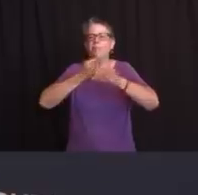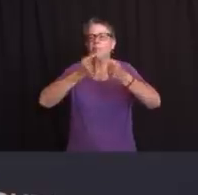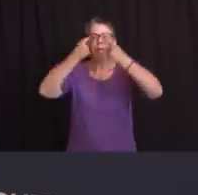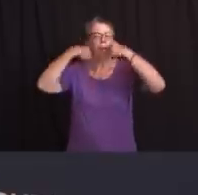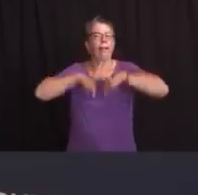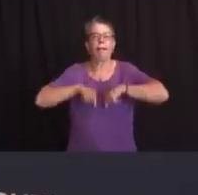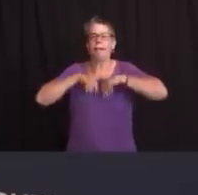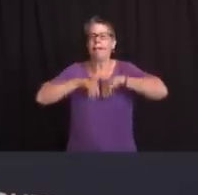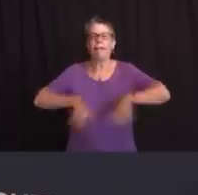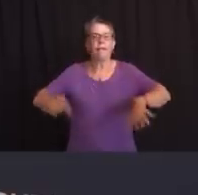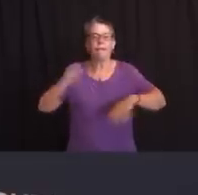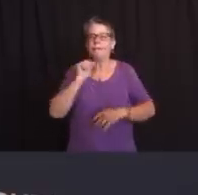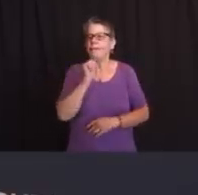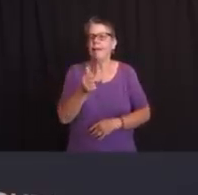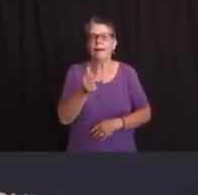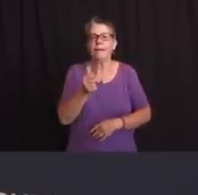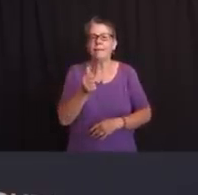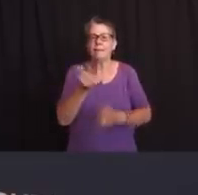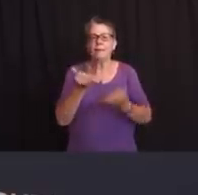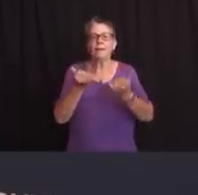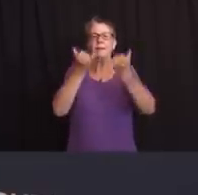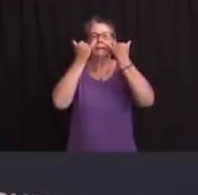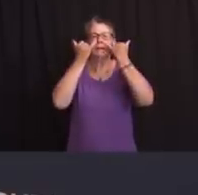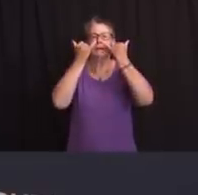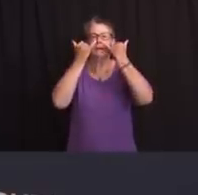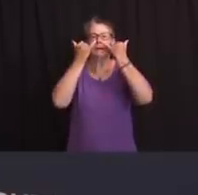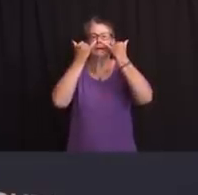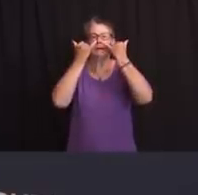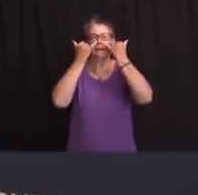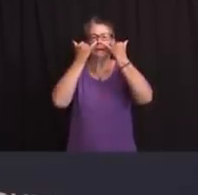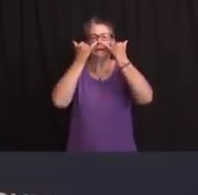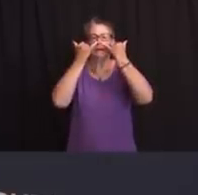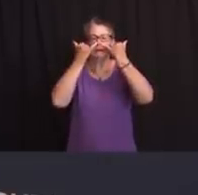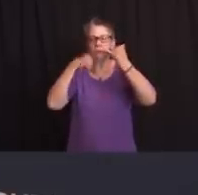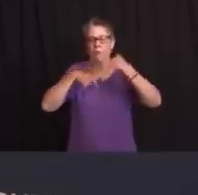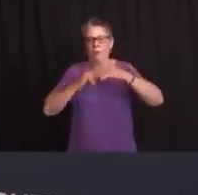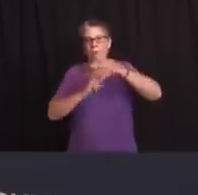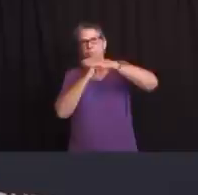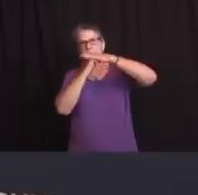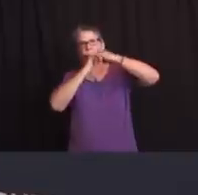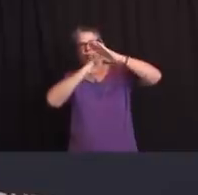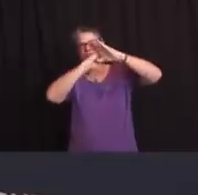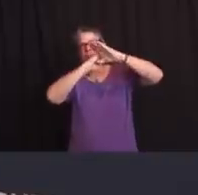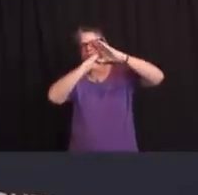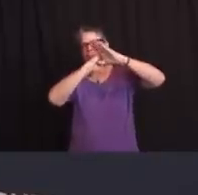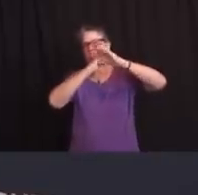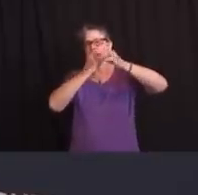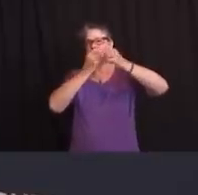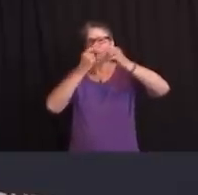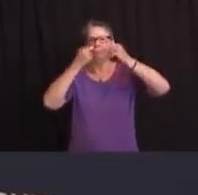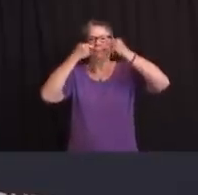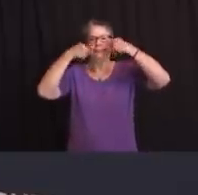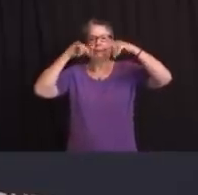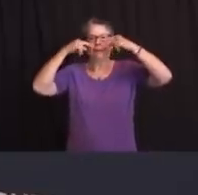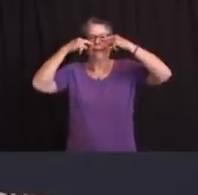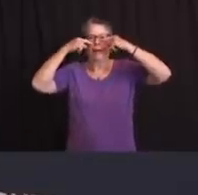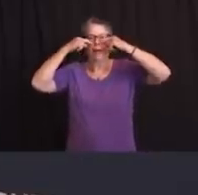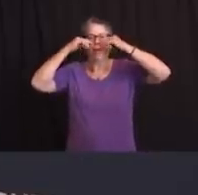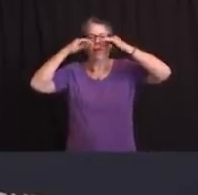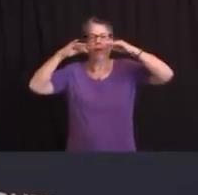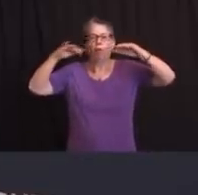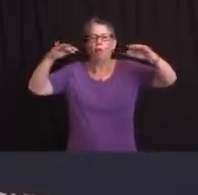supposition, is that it's able to replicate locally, kind of externally in the nose, but it isn't able to penetrate as deeply in the types of